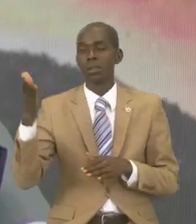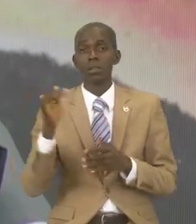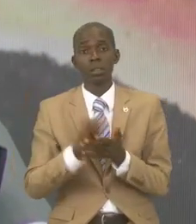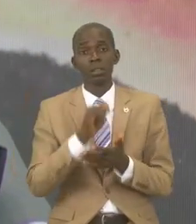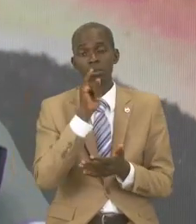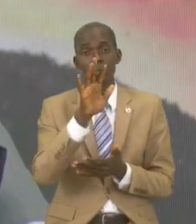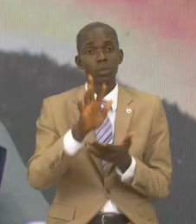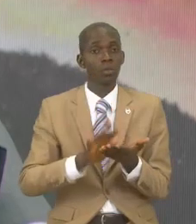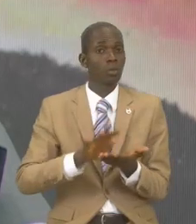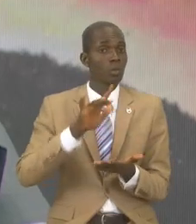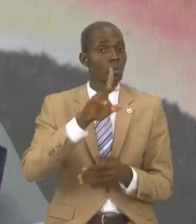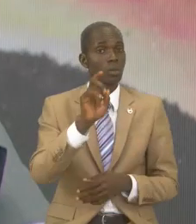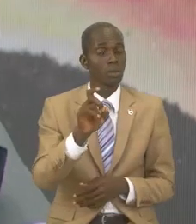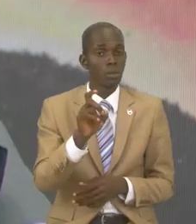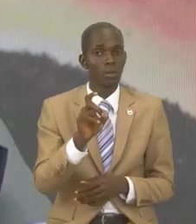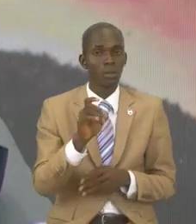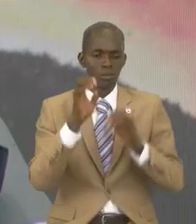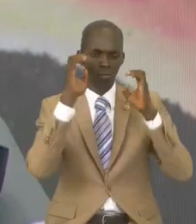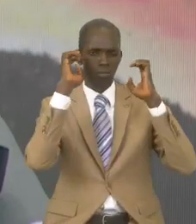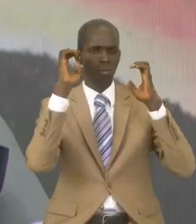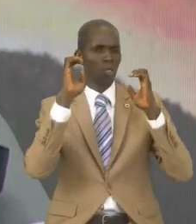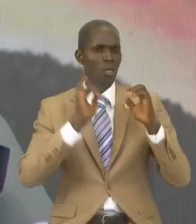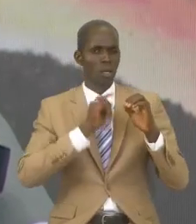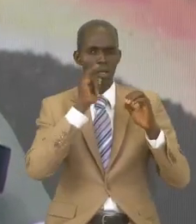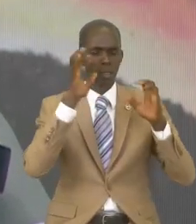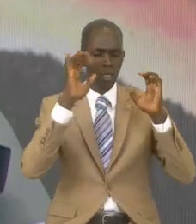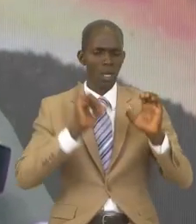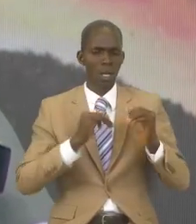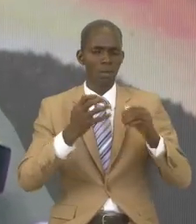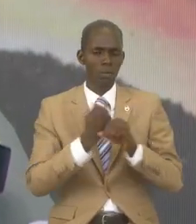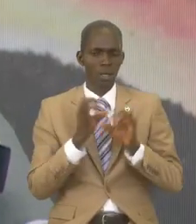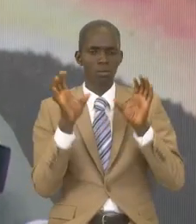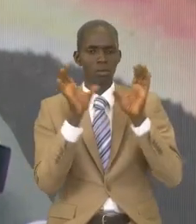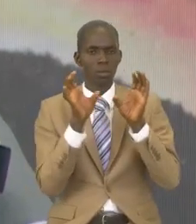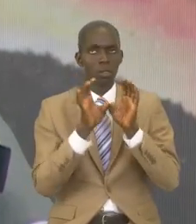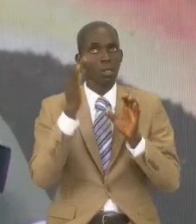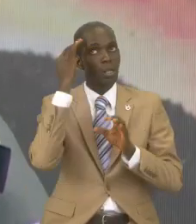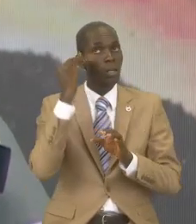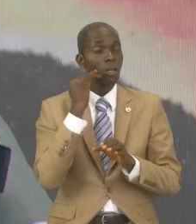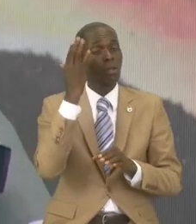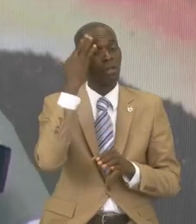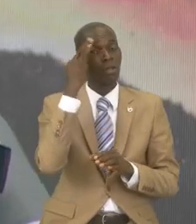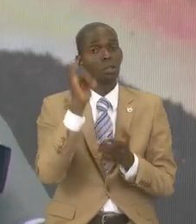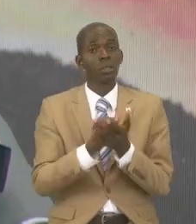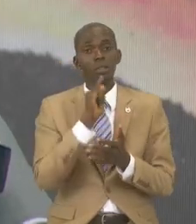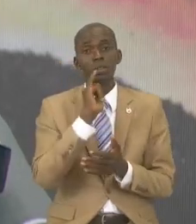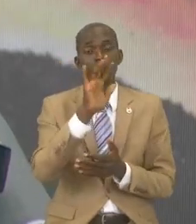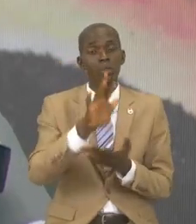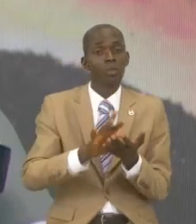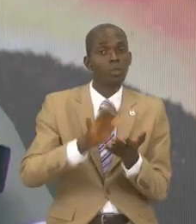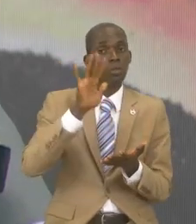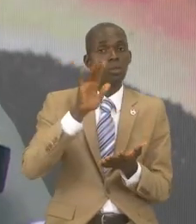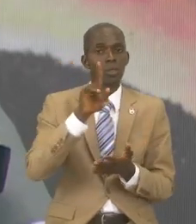glory? Education? Certificate? Head knowledge? What's your glory? The possession